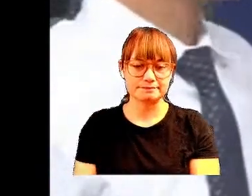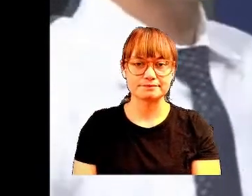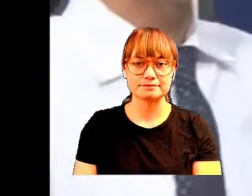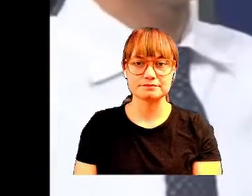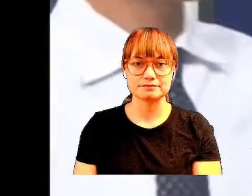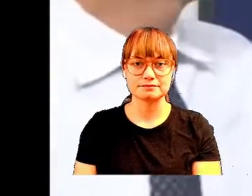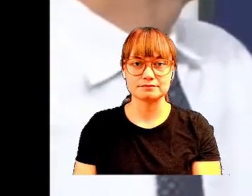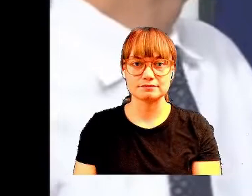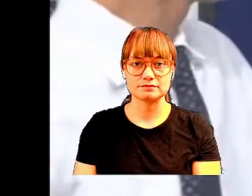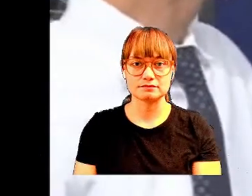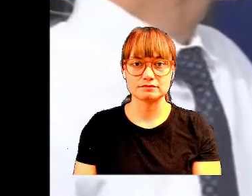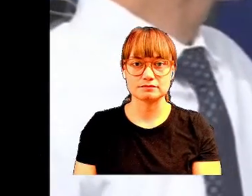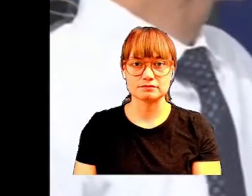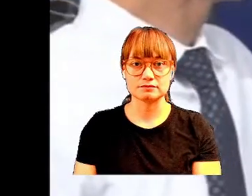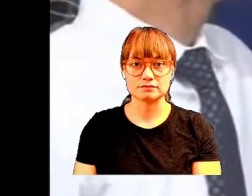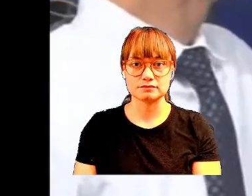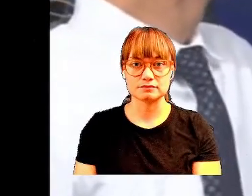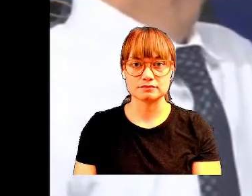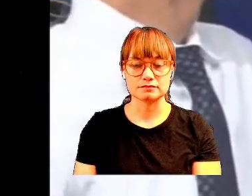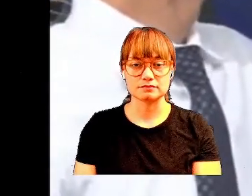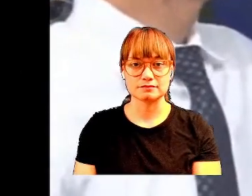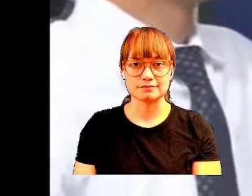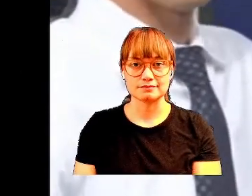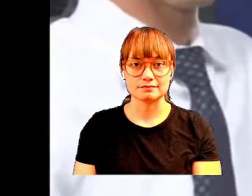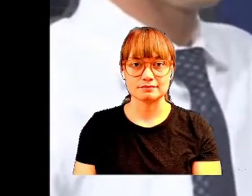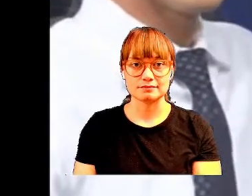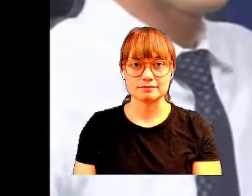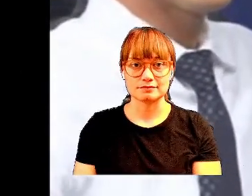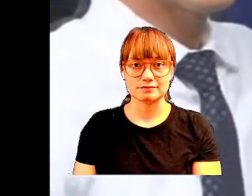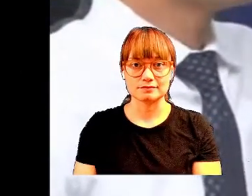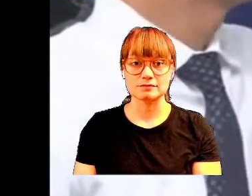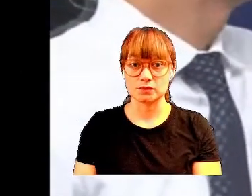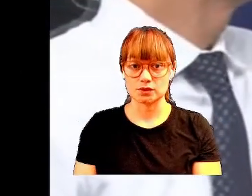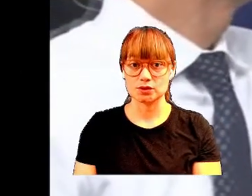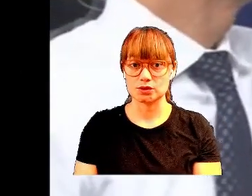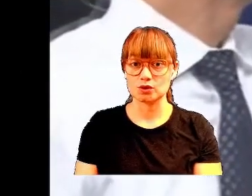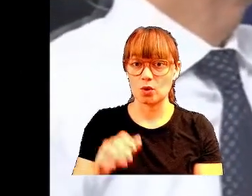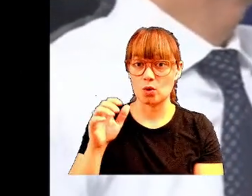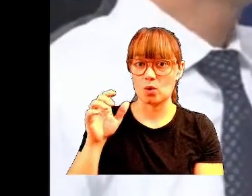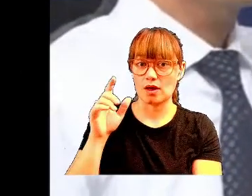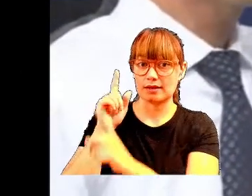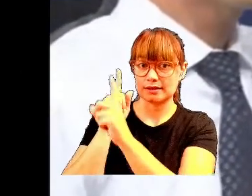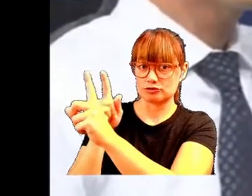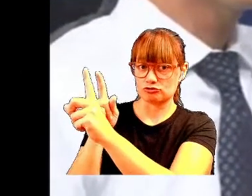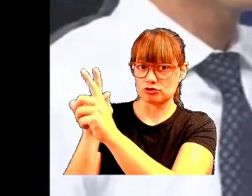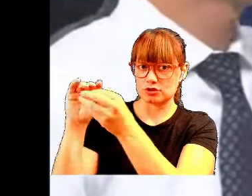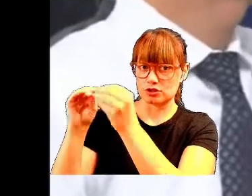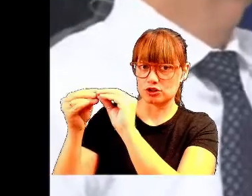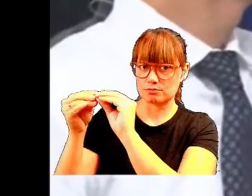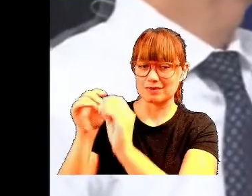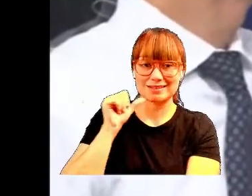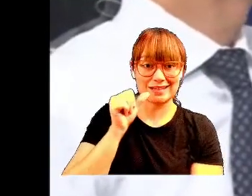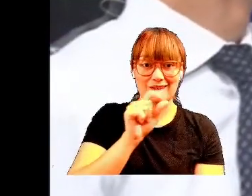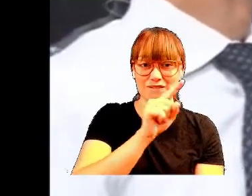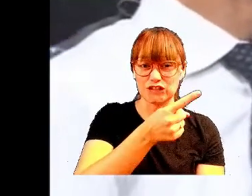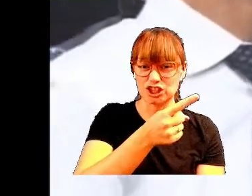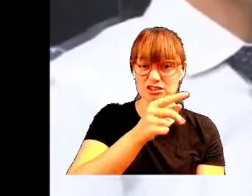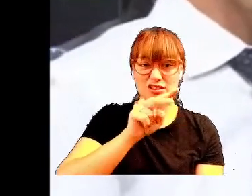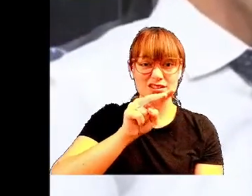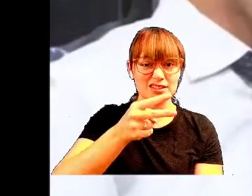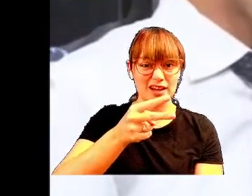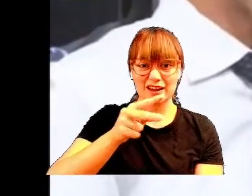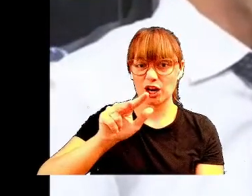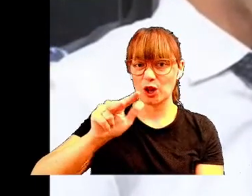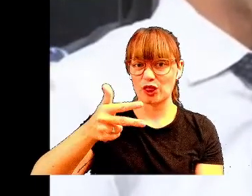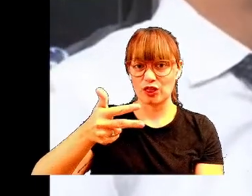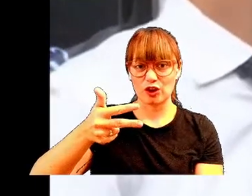the desired term is not the first term, not the second term, not the third term, not